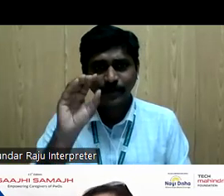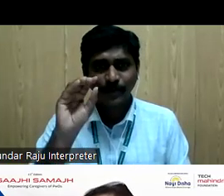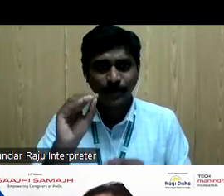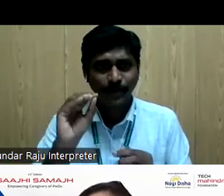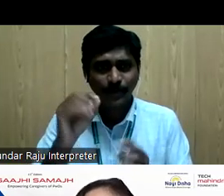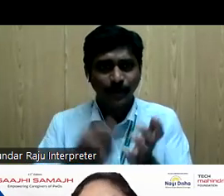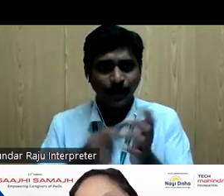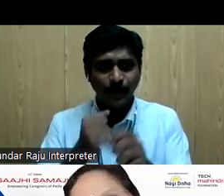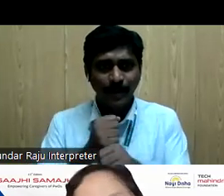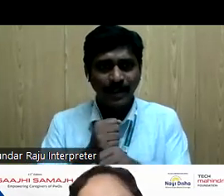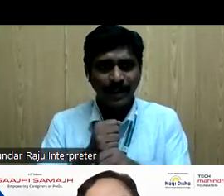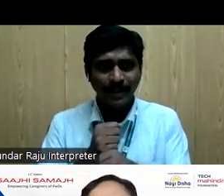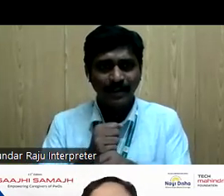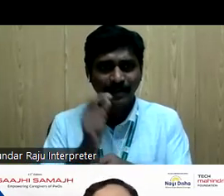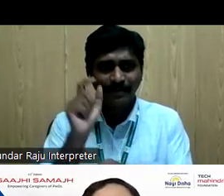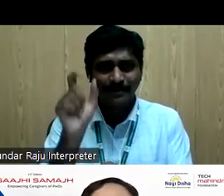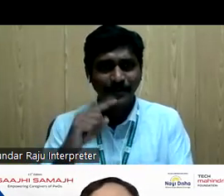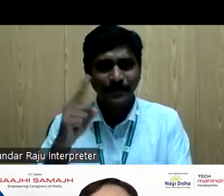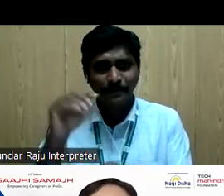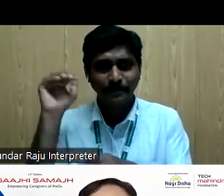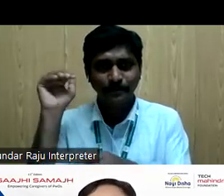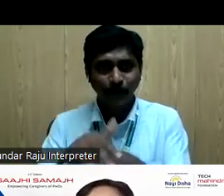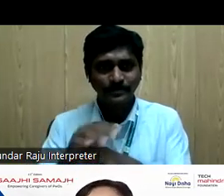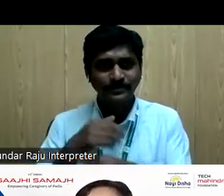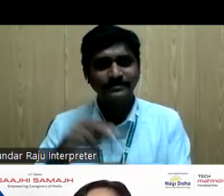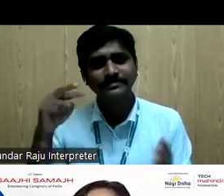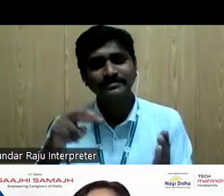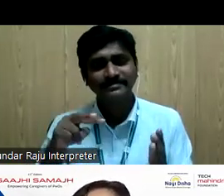we look up towards.